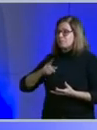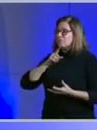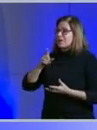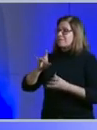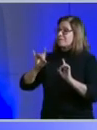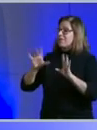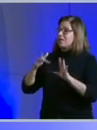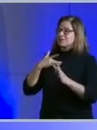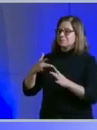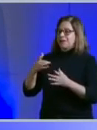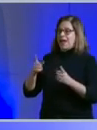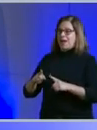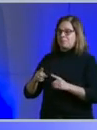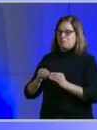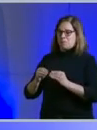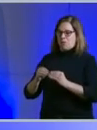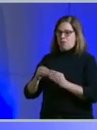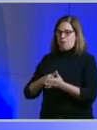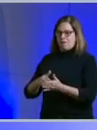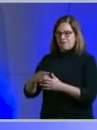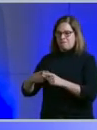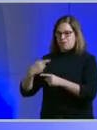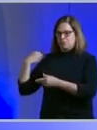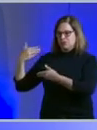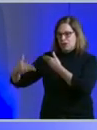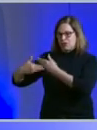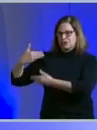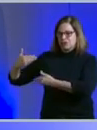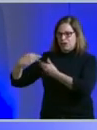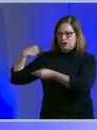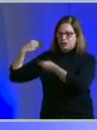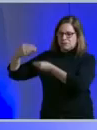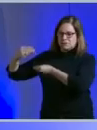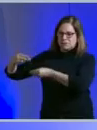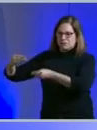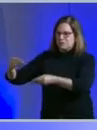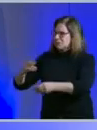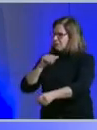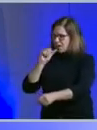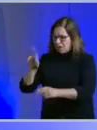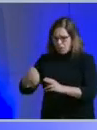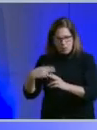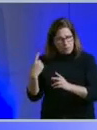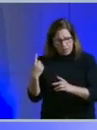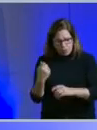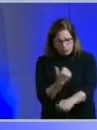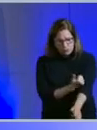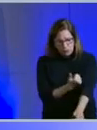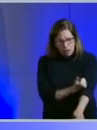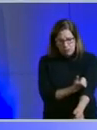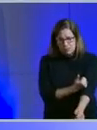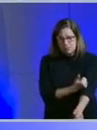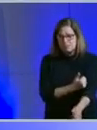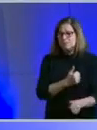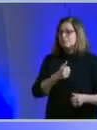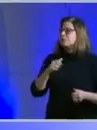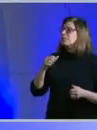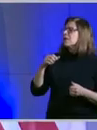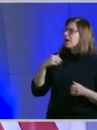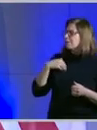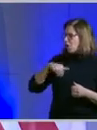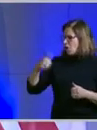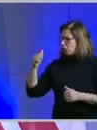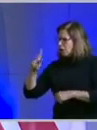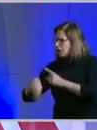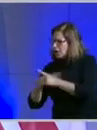generations-old beefs and conflicts. That's not even about drug money and turf in that sense. It's about identity. It's about revenge. It's